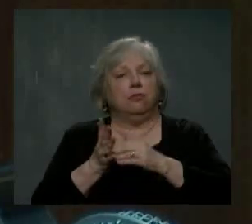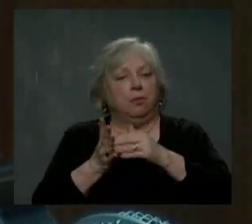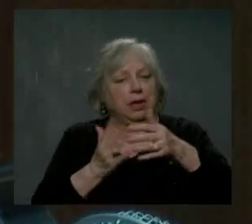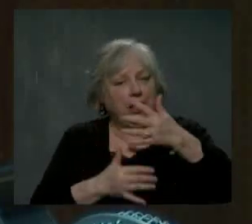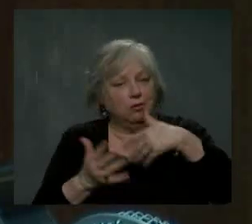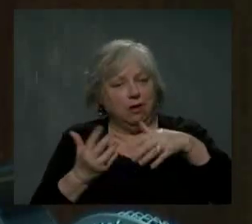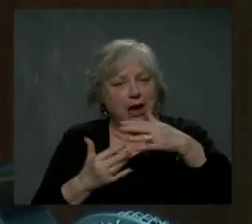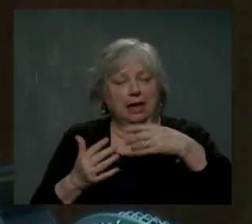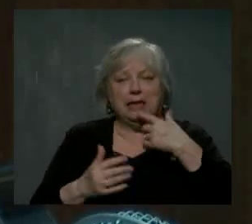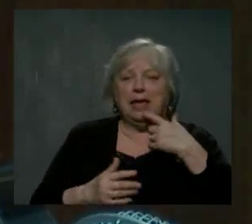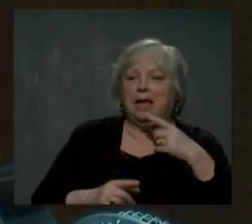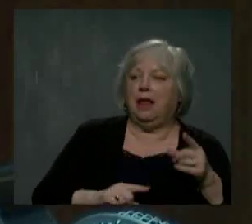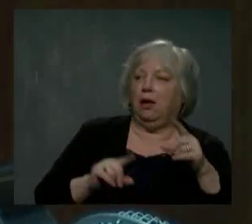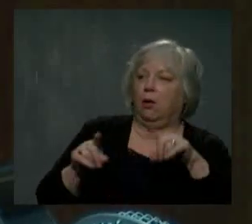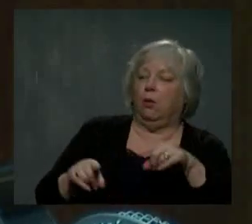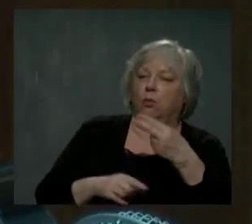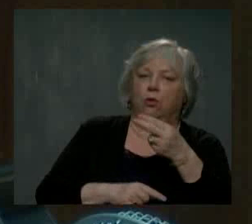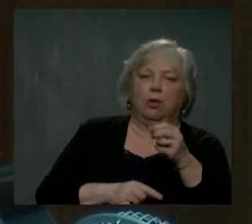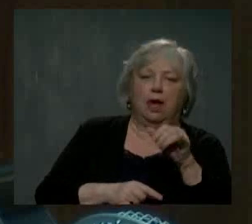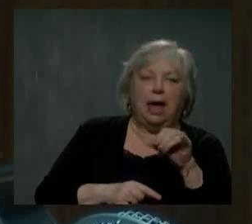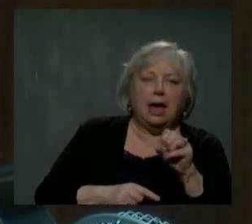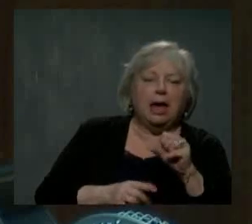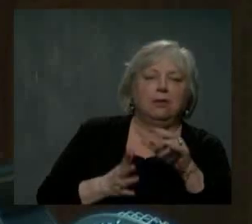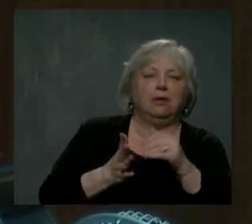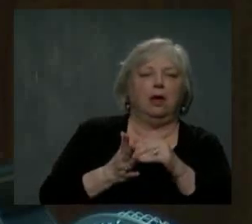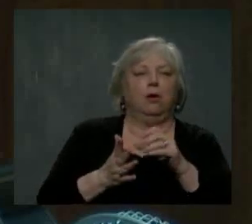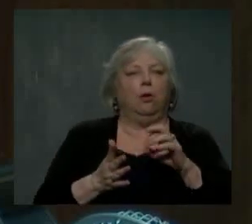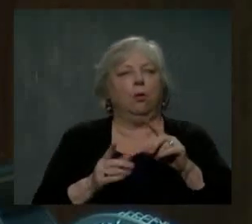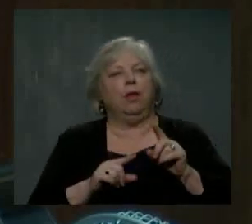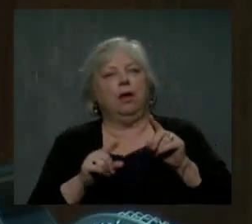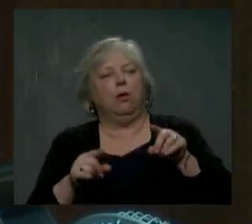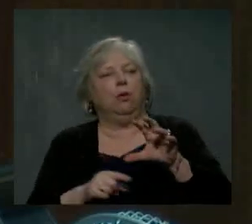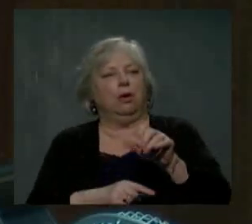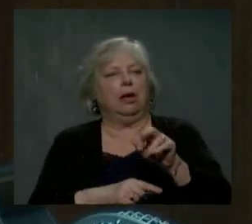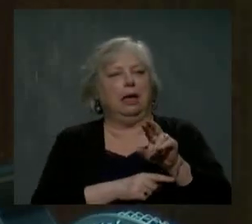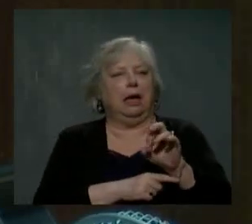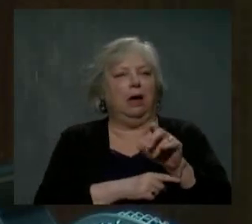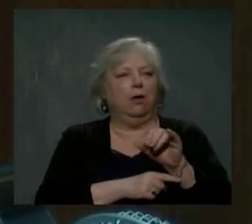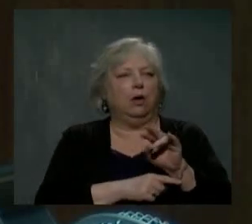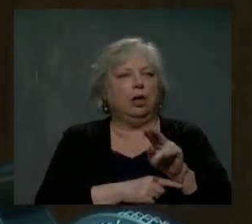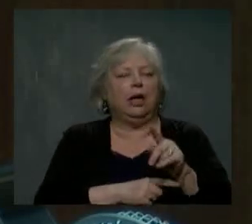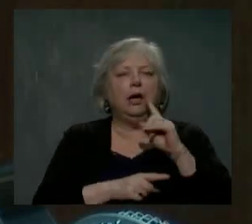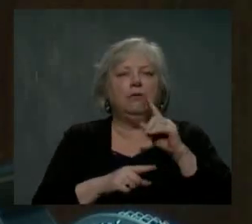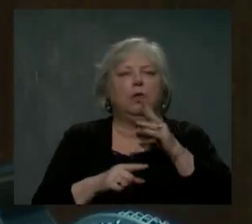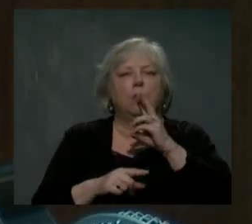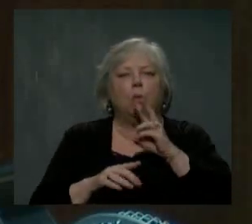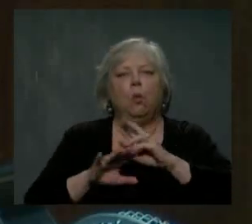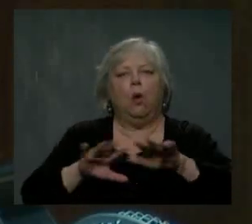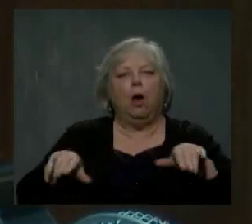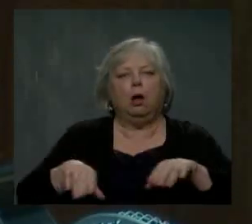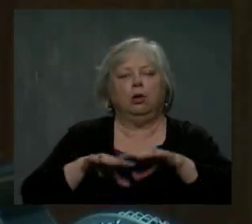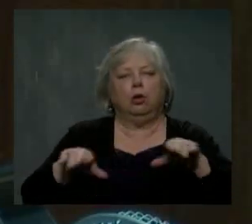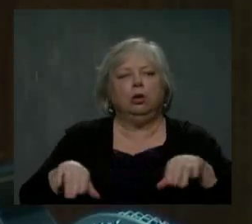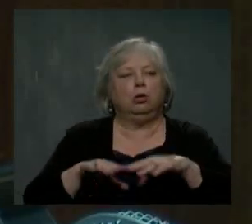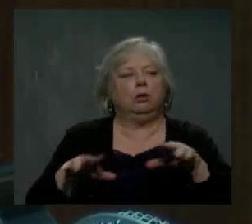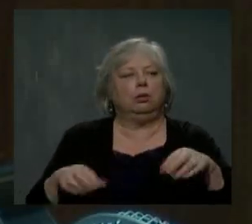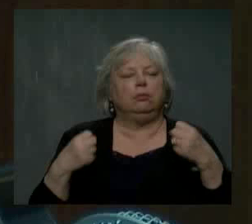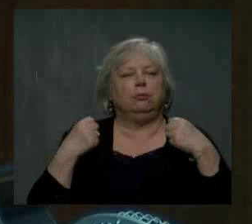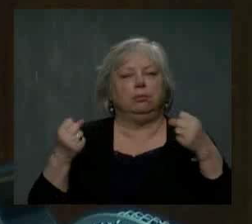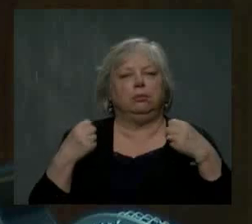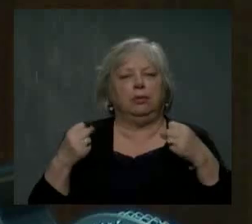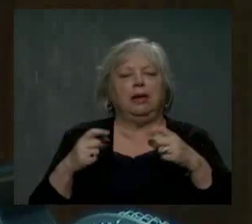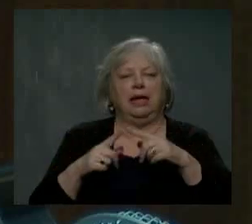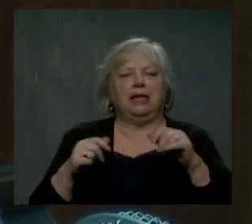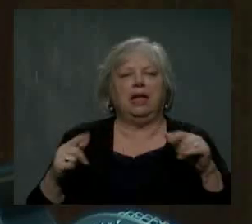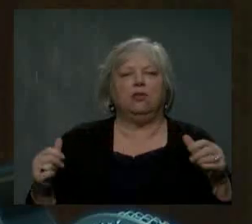tell me that they go over to the Hayes Center or they go to CareLink for the aquatics and that kind of thing and a lot more